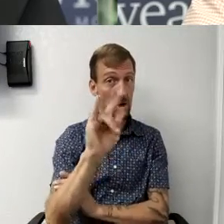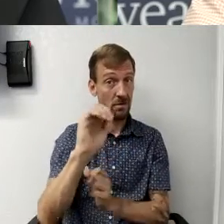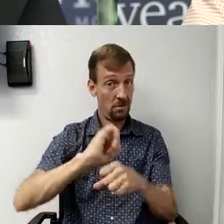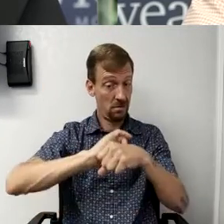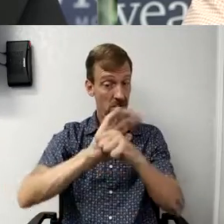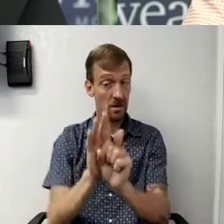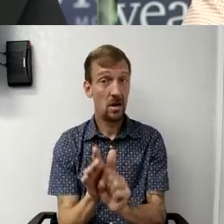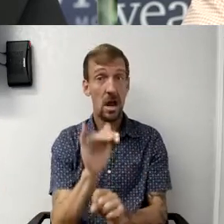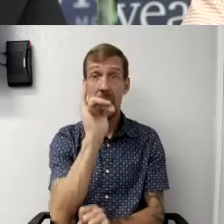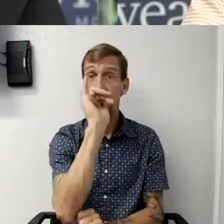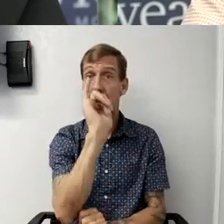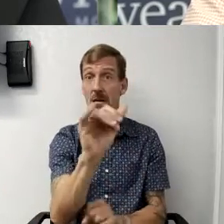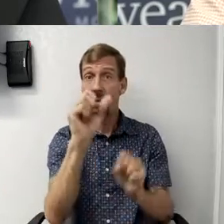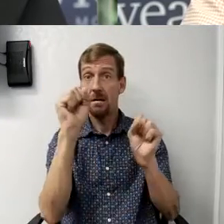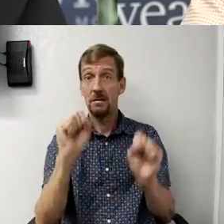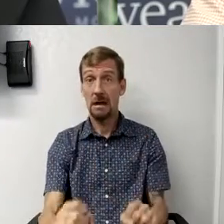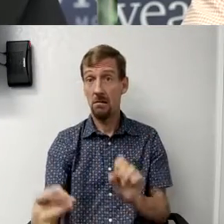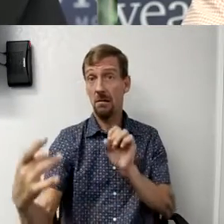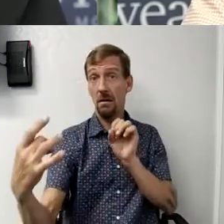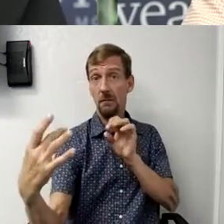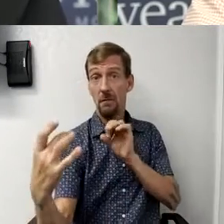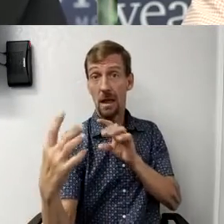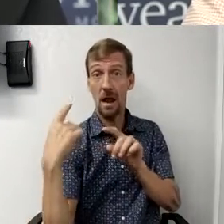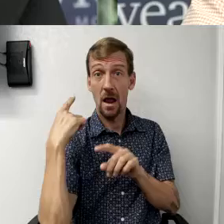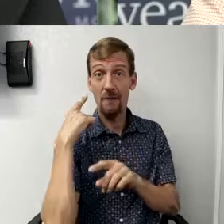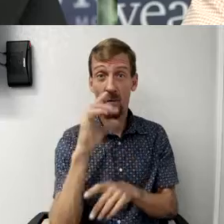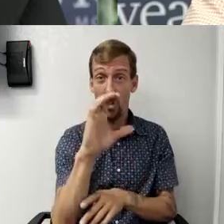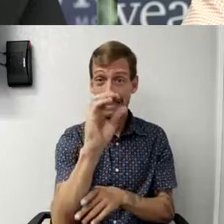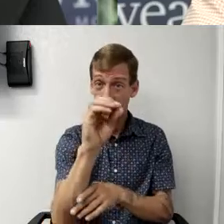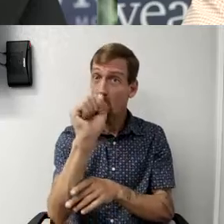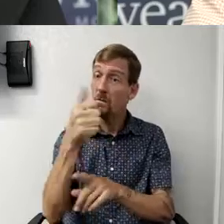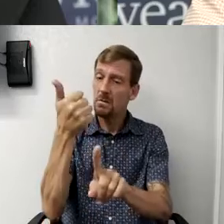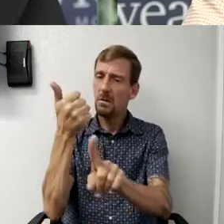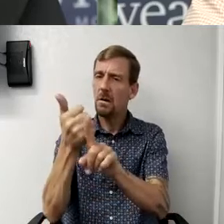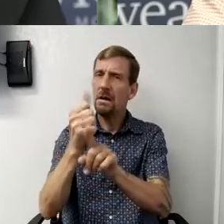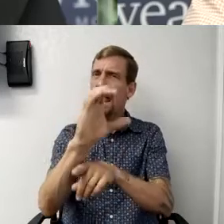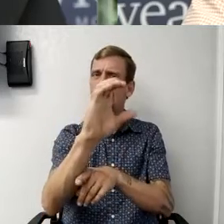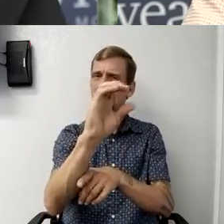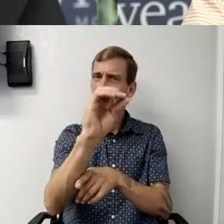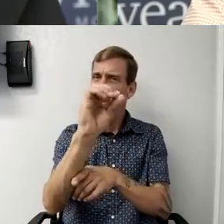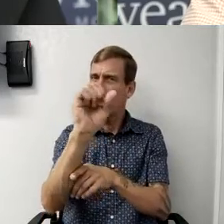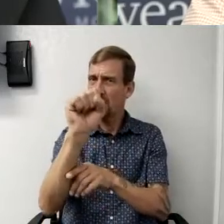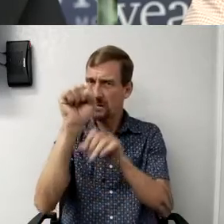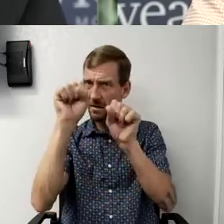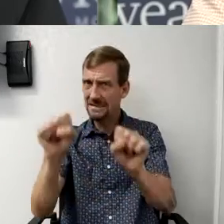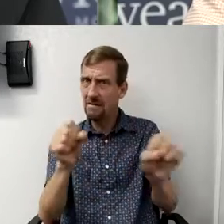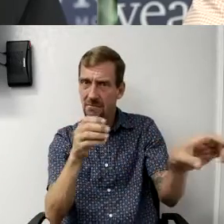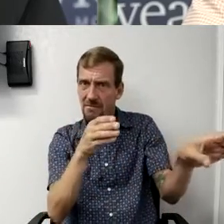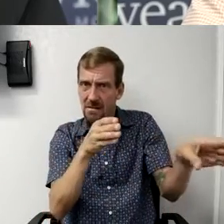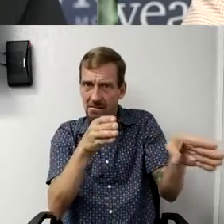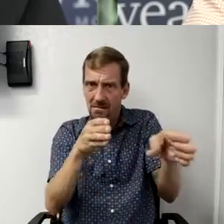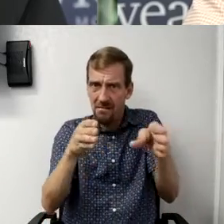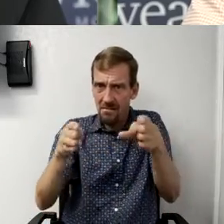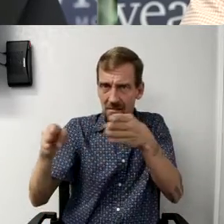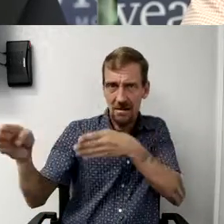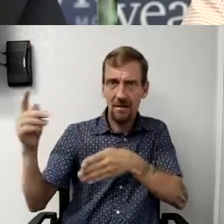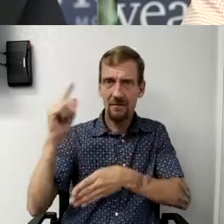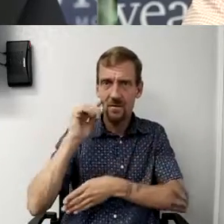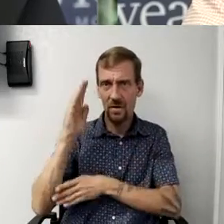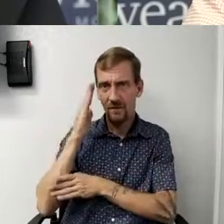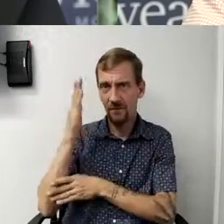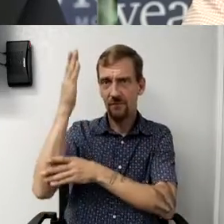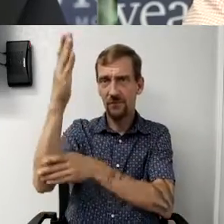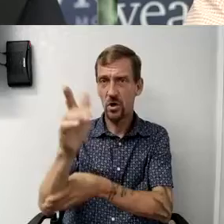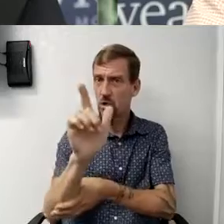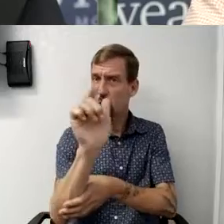to provide that feedback to COS so that they would know and be able to plan for those future lab